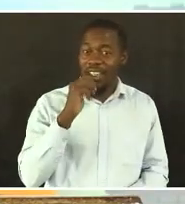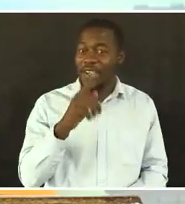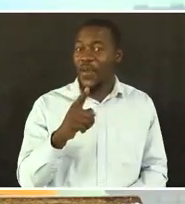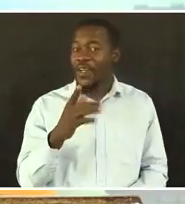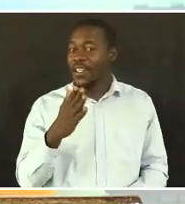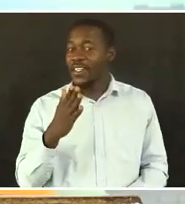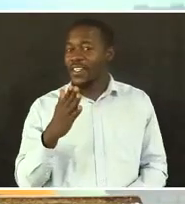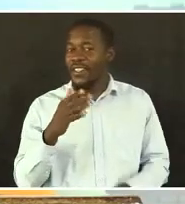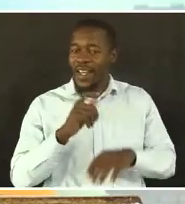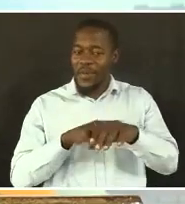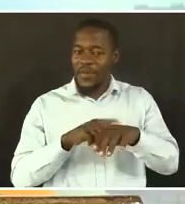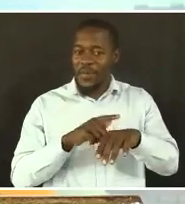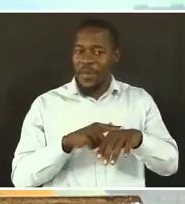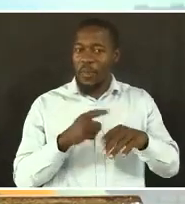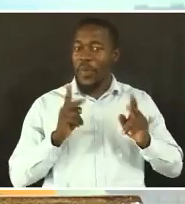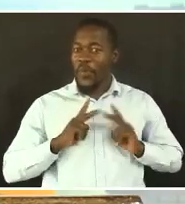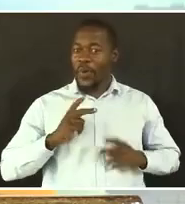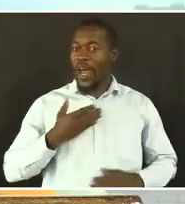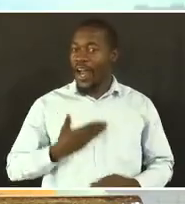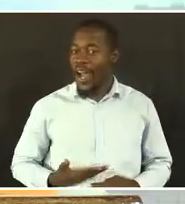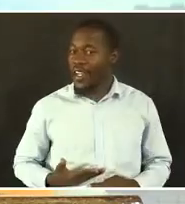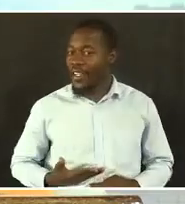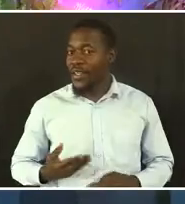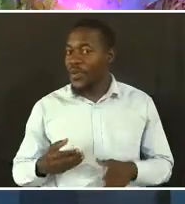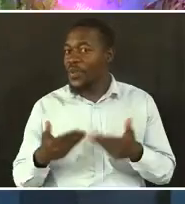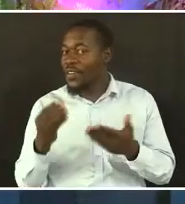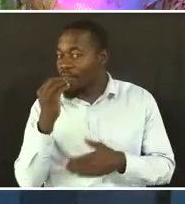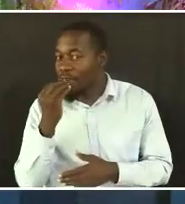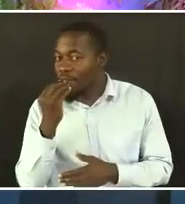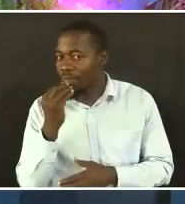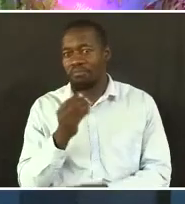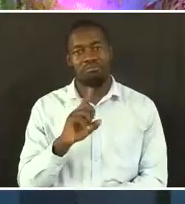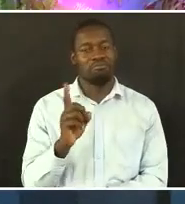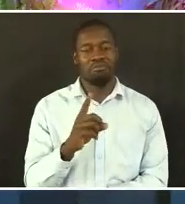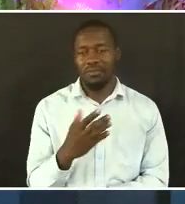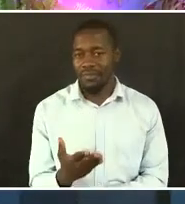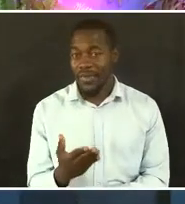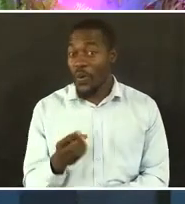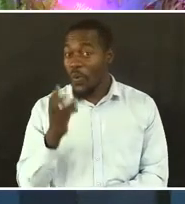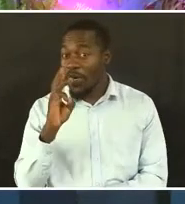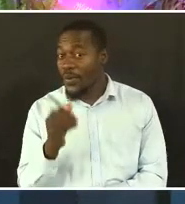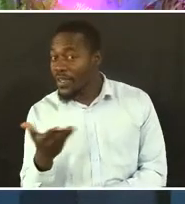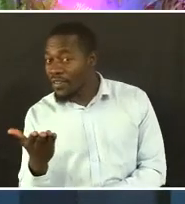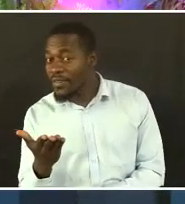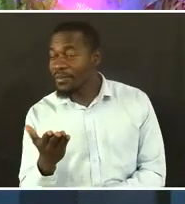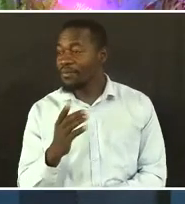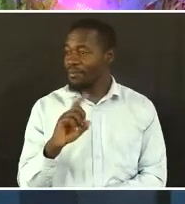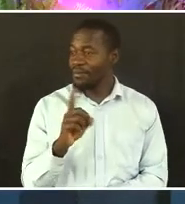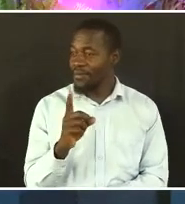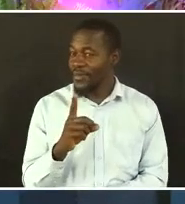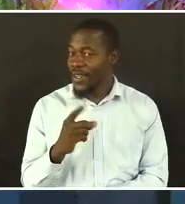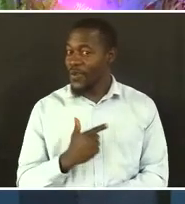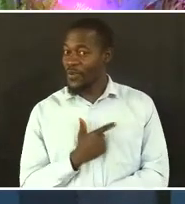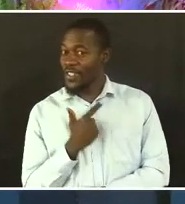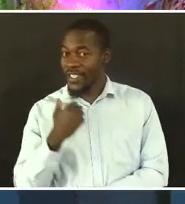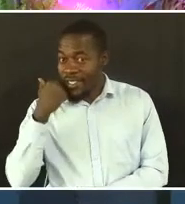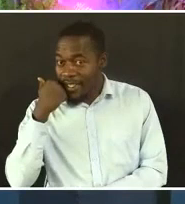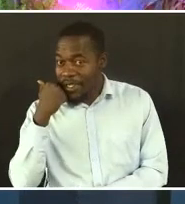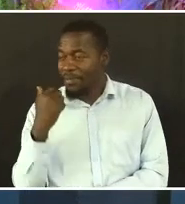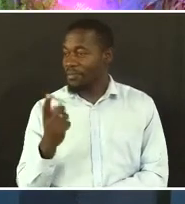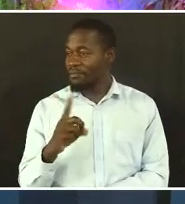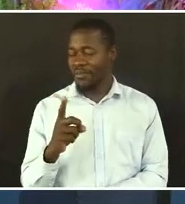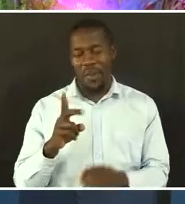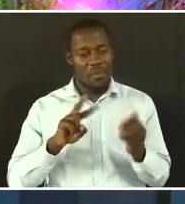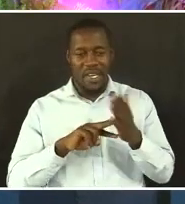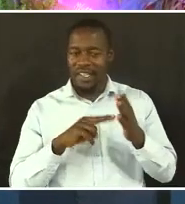hungry? How can I clothe the naked? How can I visit the sick? How can I